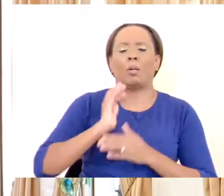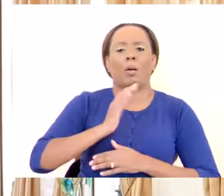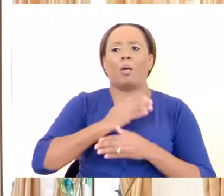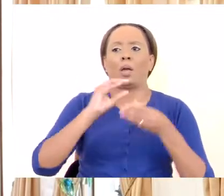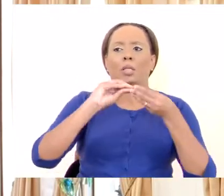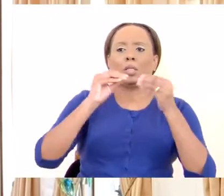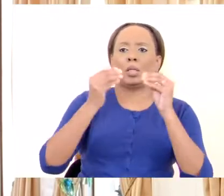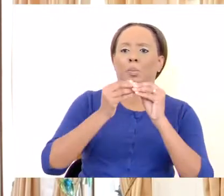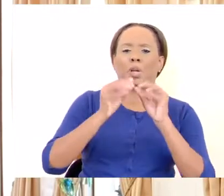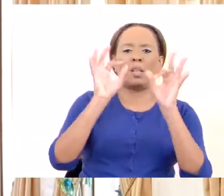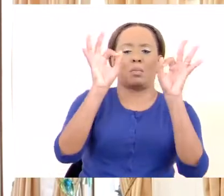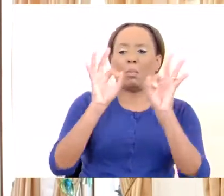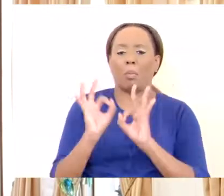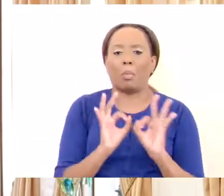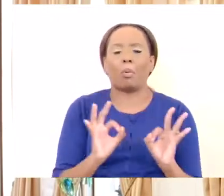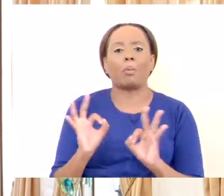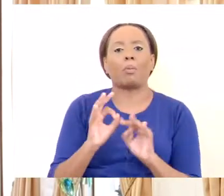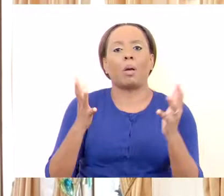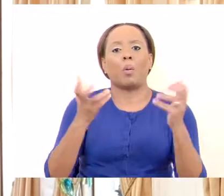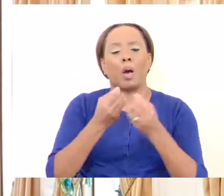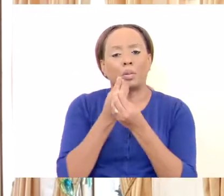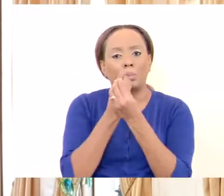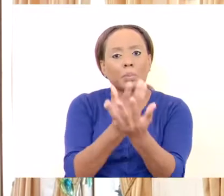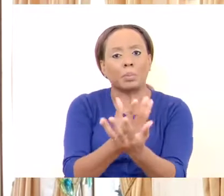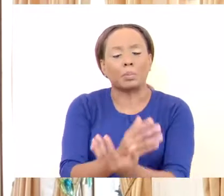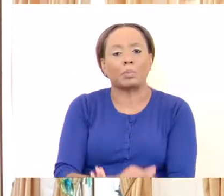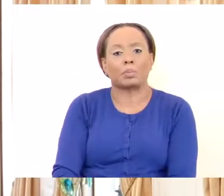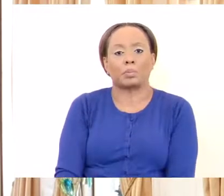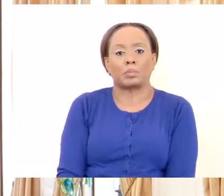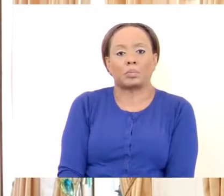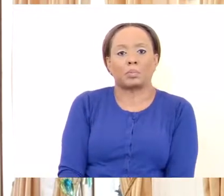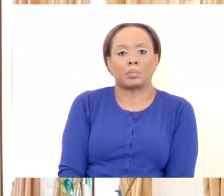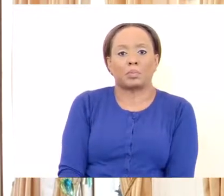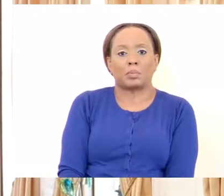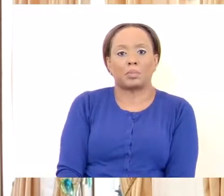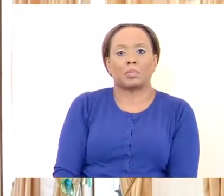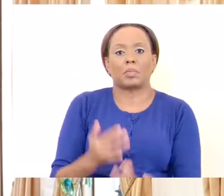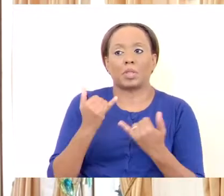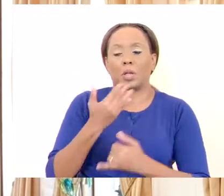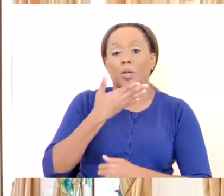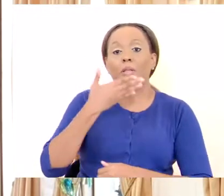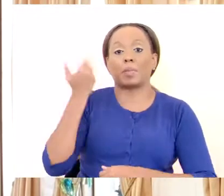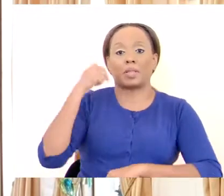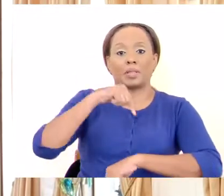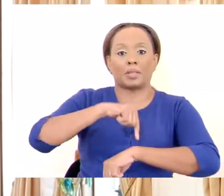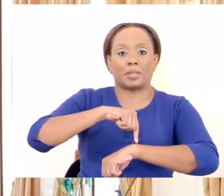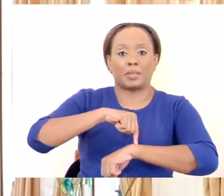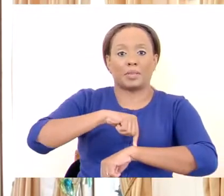could speak with you this morning, and that this was the better time.